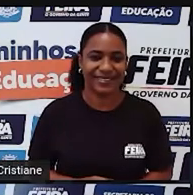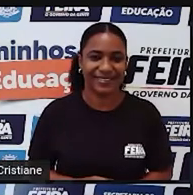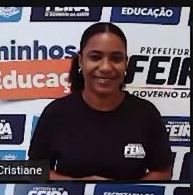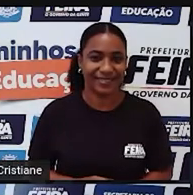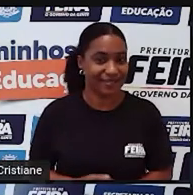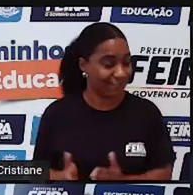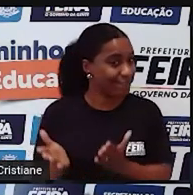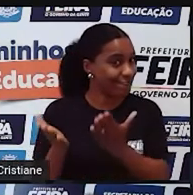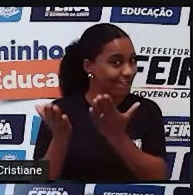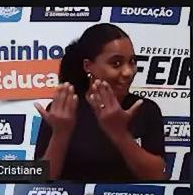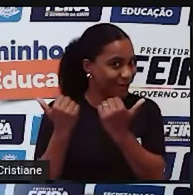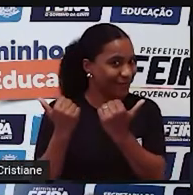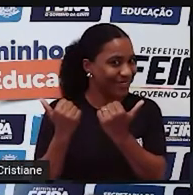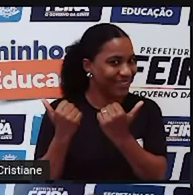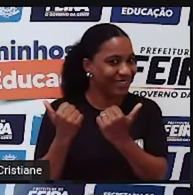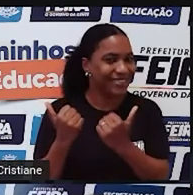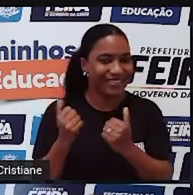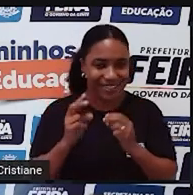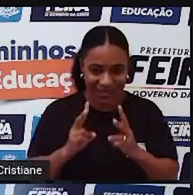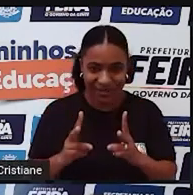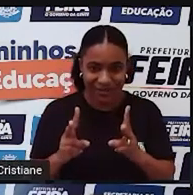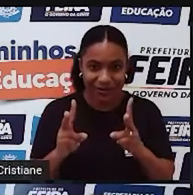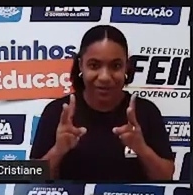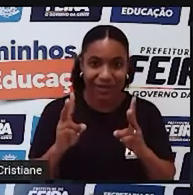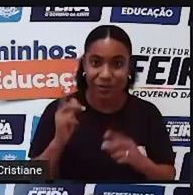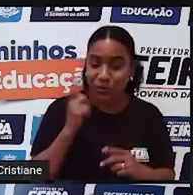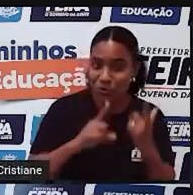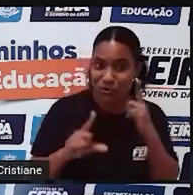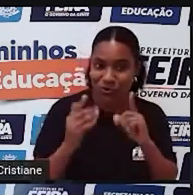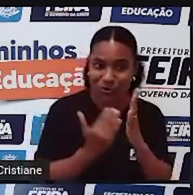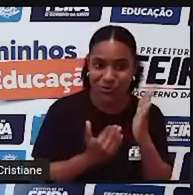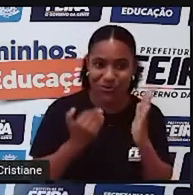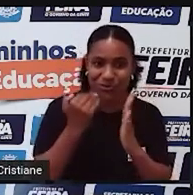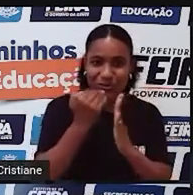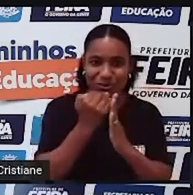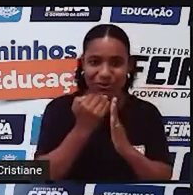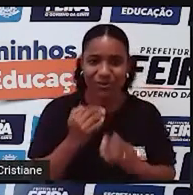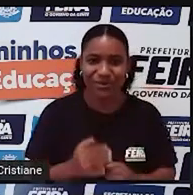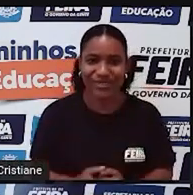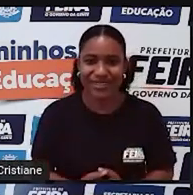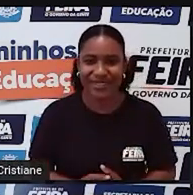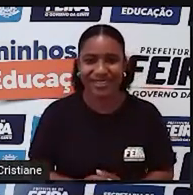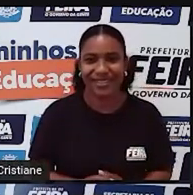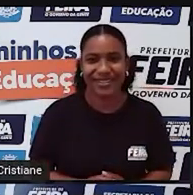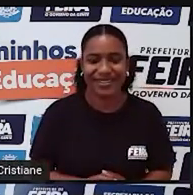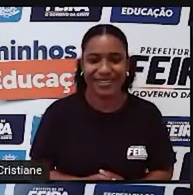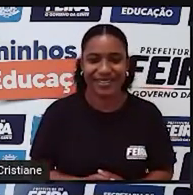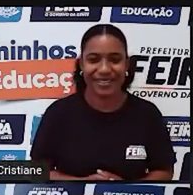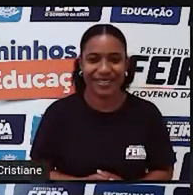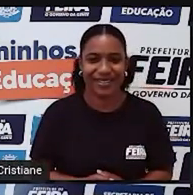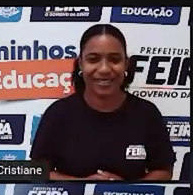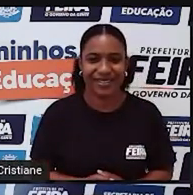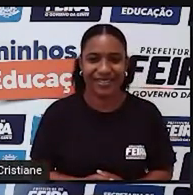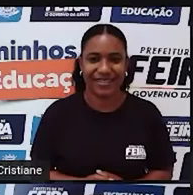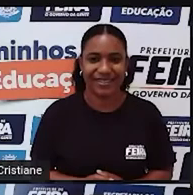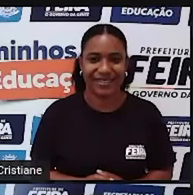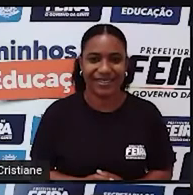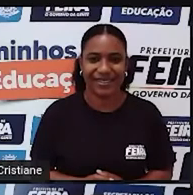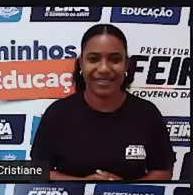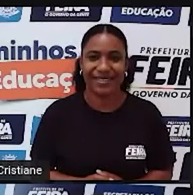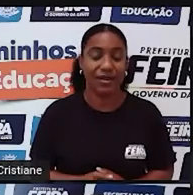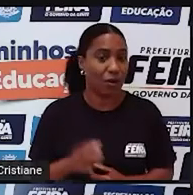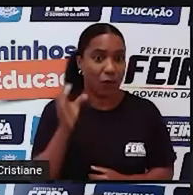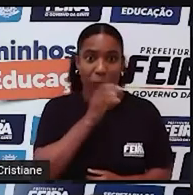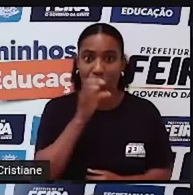Let's go, students. Bônus. Good morning, good morning, good night. Hi, esse é bem rápido, viu, gente? Último